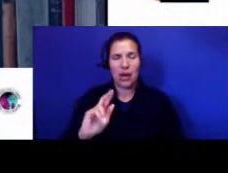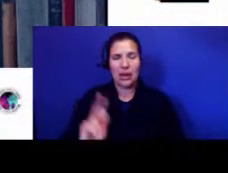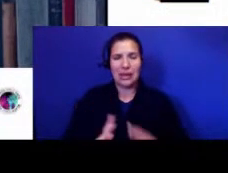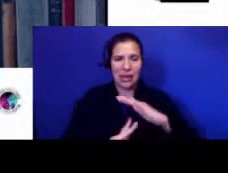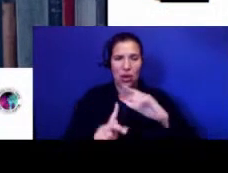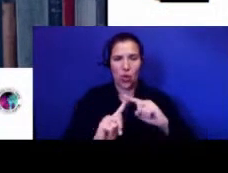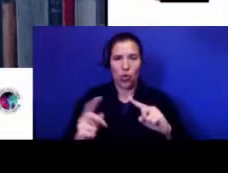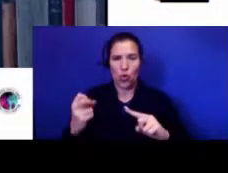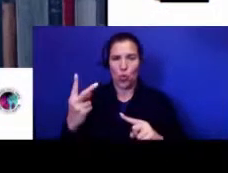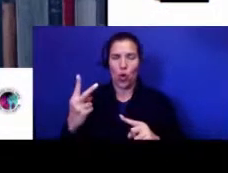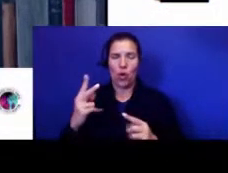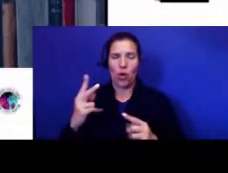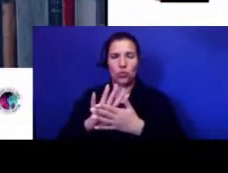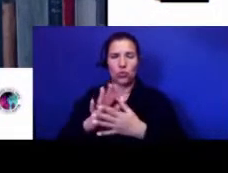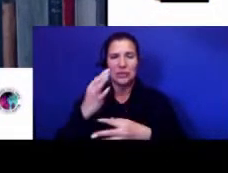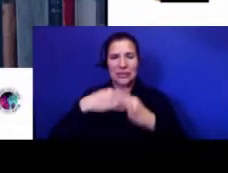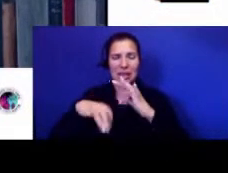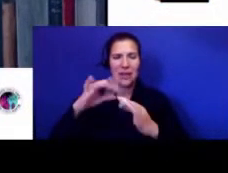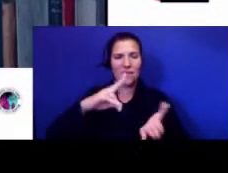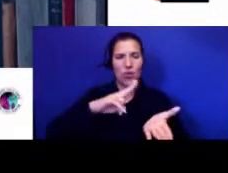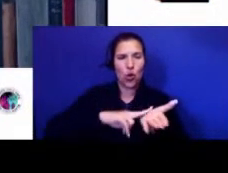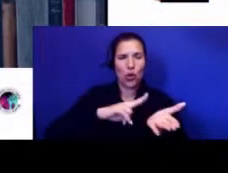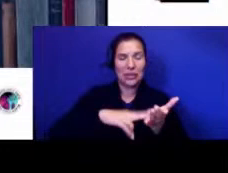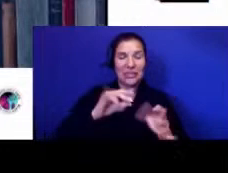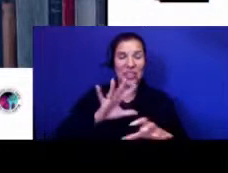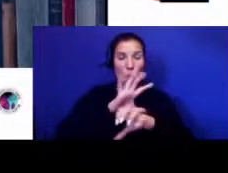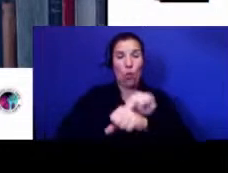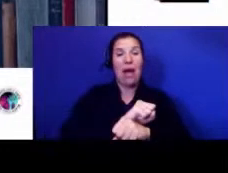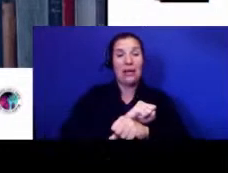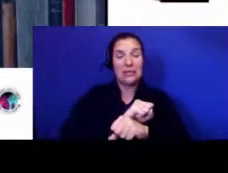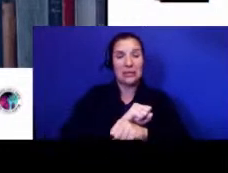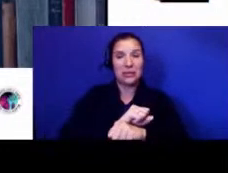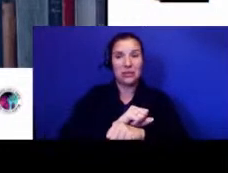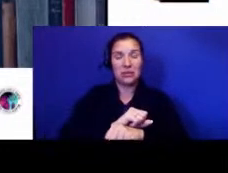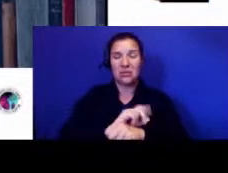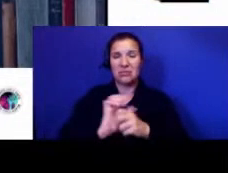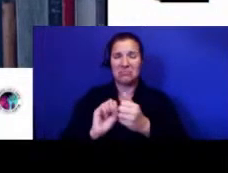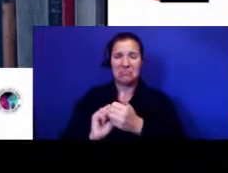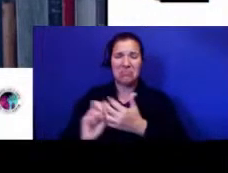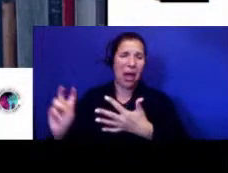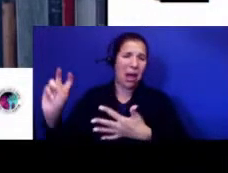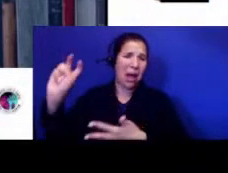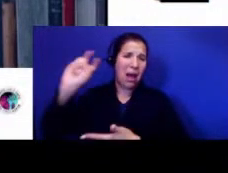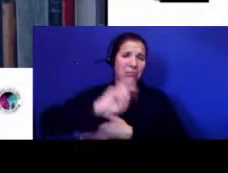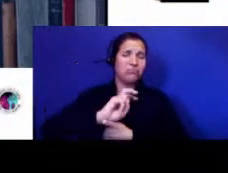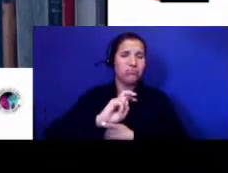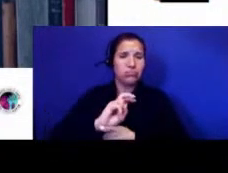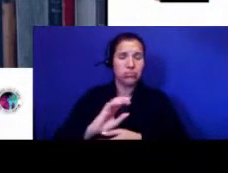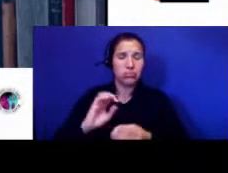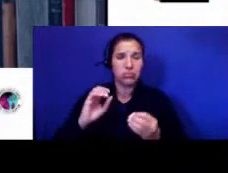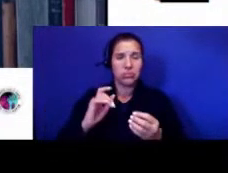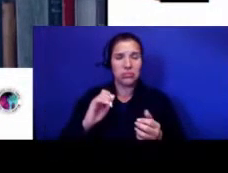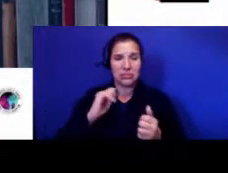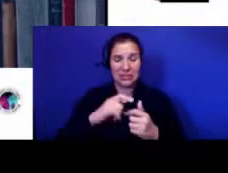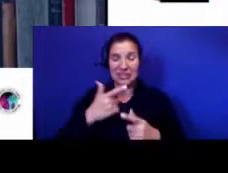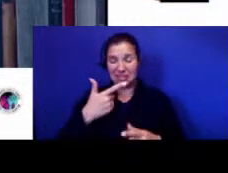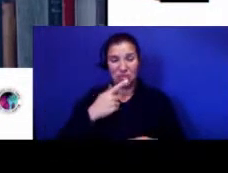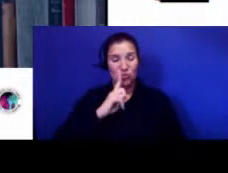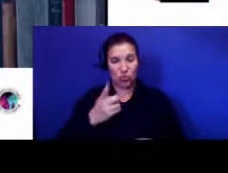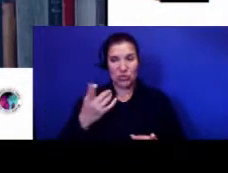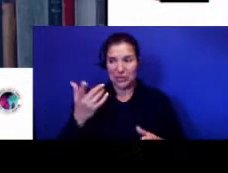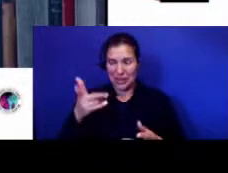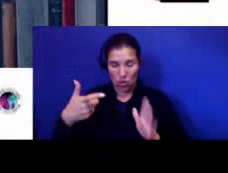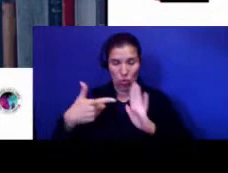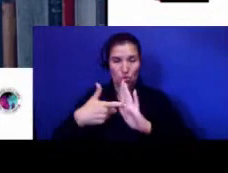are nurses. And the arrests of students have jumped in the 2 years since legislators passed a law requiring that every